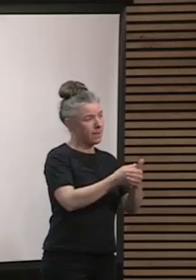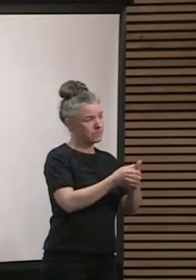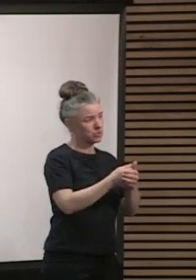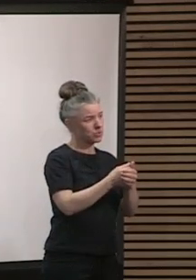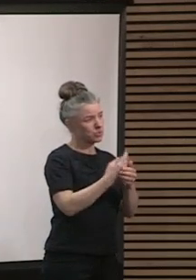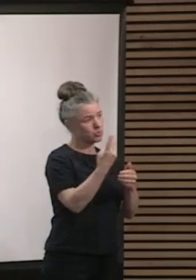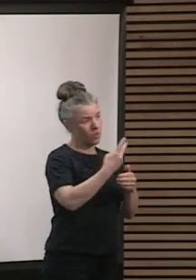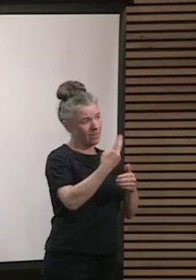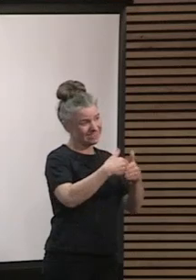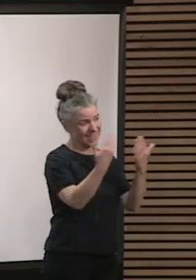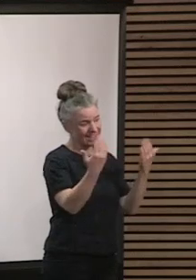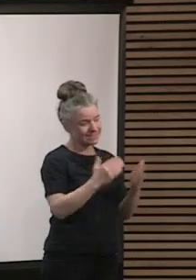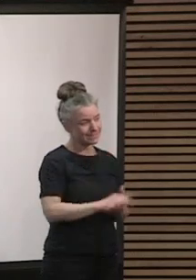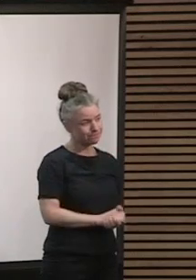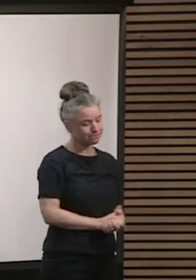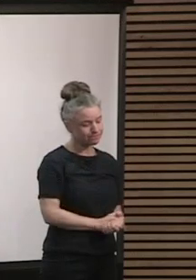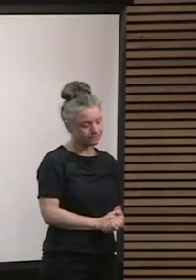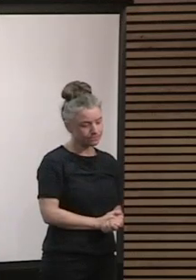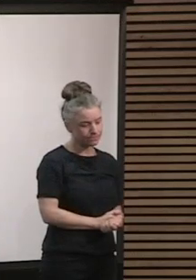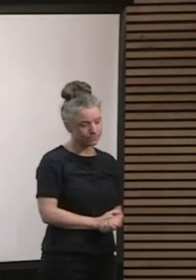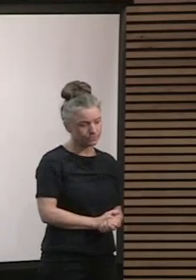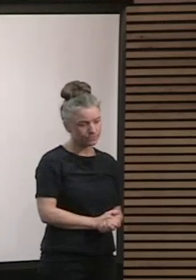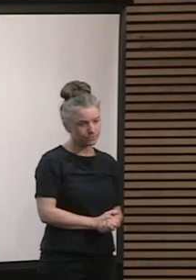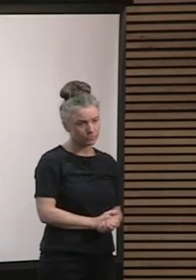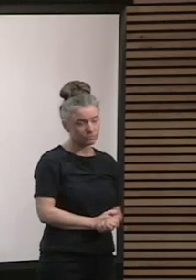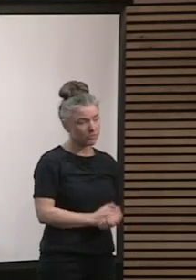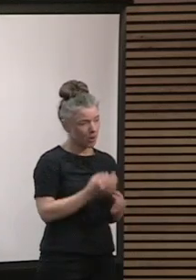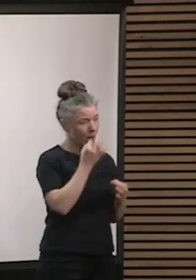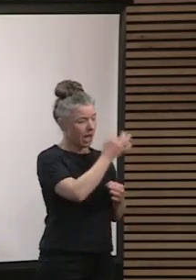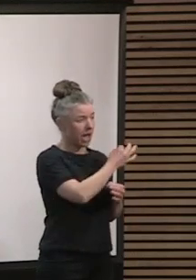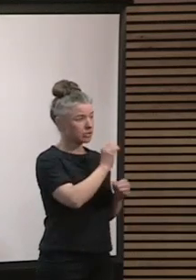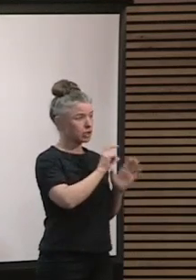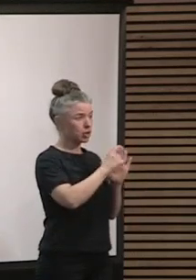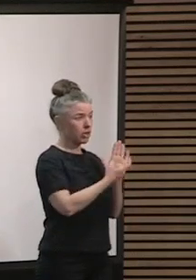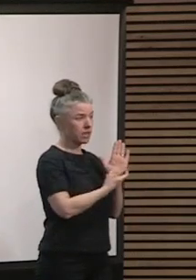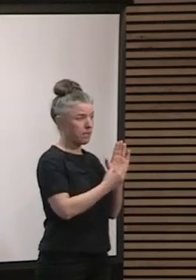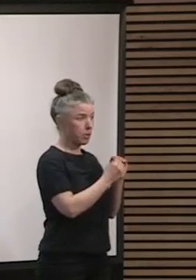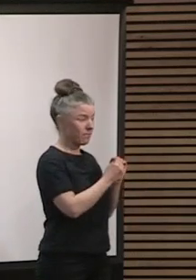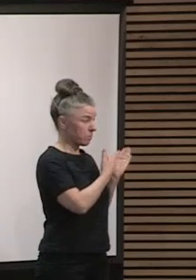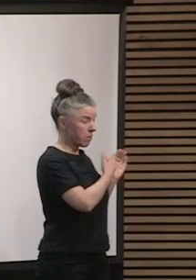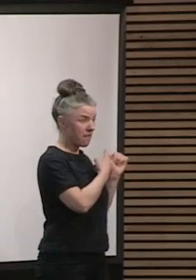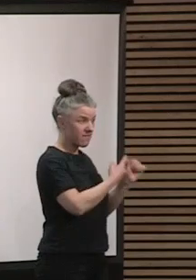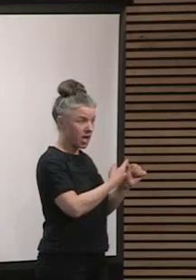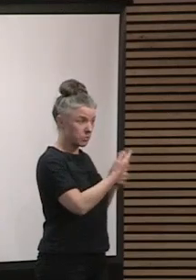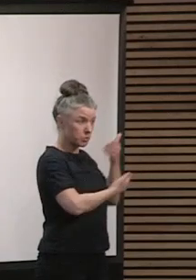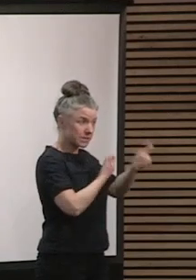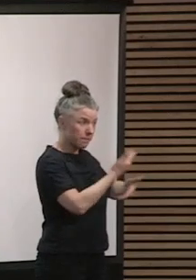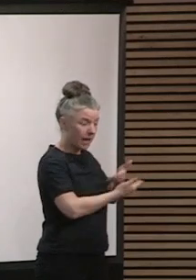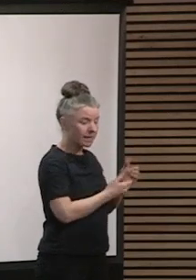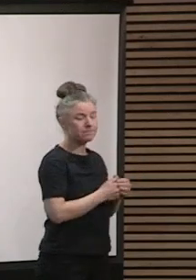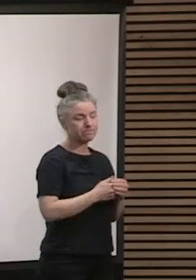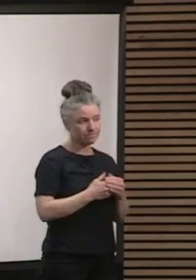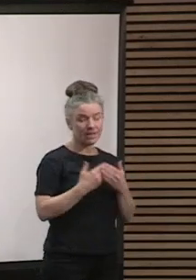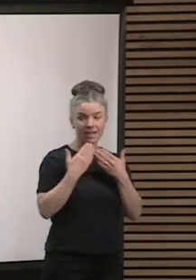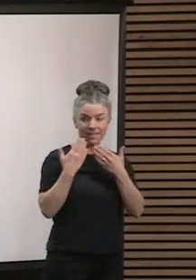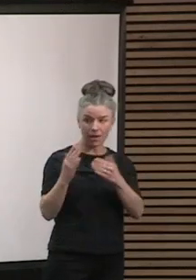an additional 12 days. Prime Minister, perhaps give Dr. Bloomfield a chance to speak to his advice on that as well. Thank you, Prime Minister, and kia